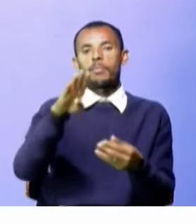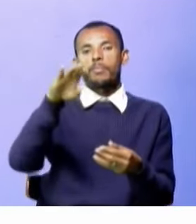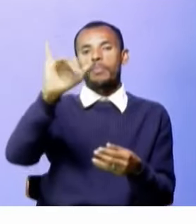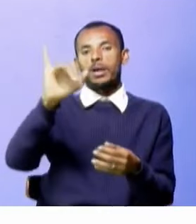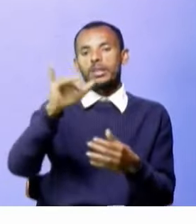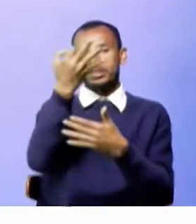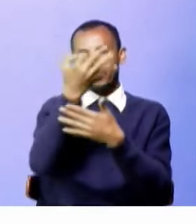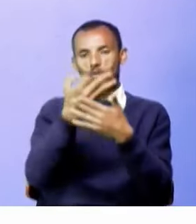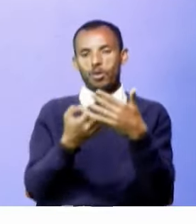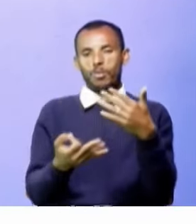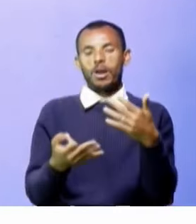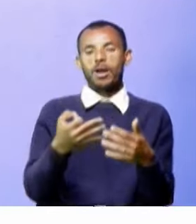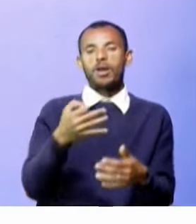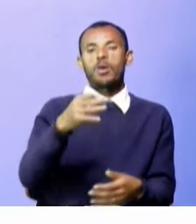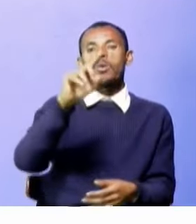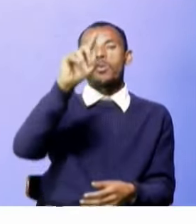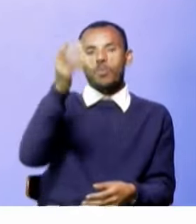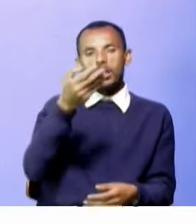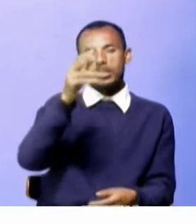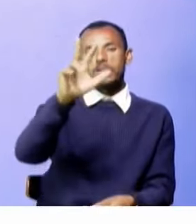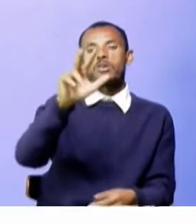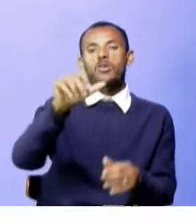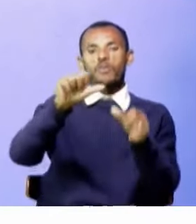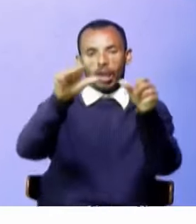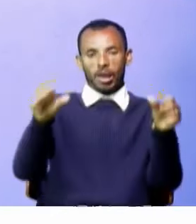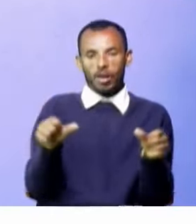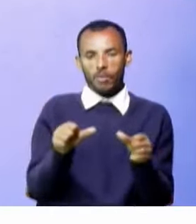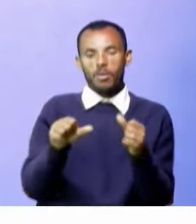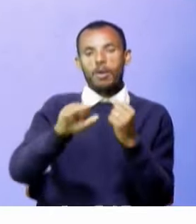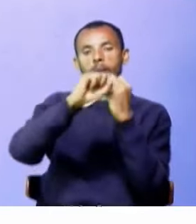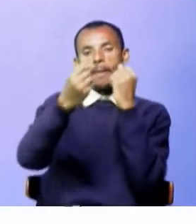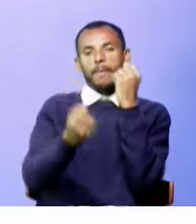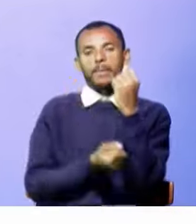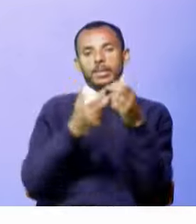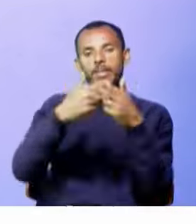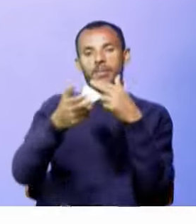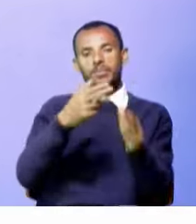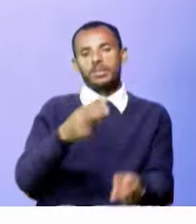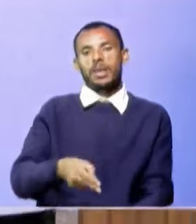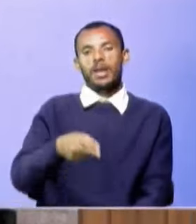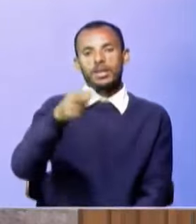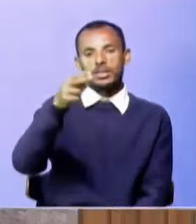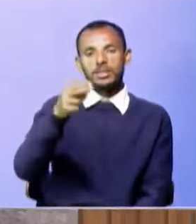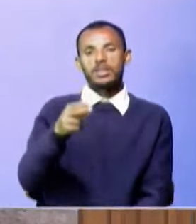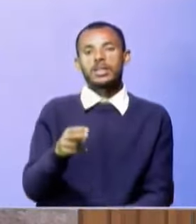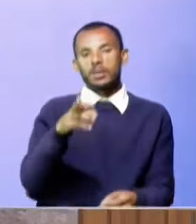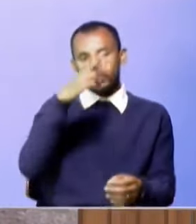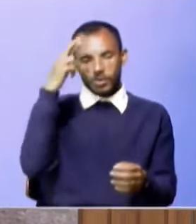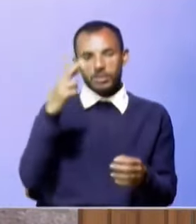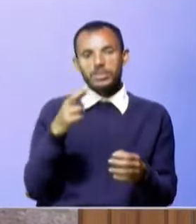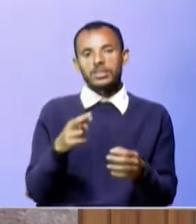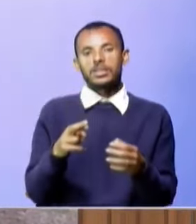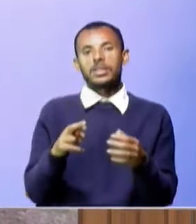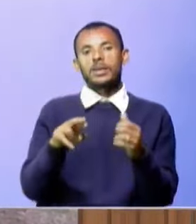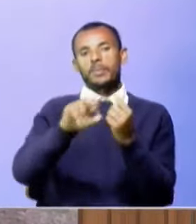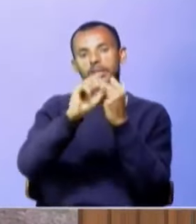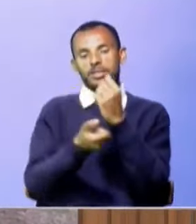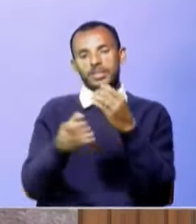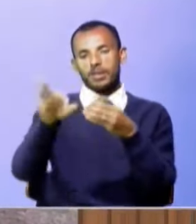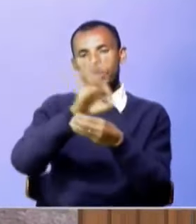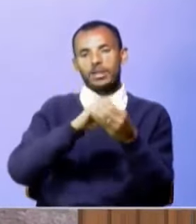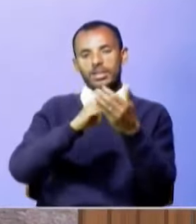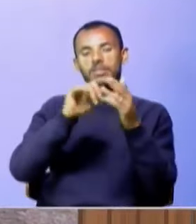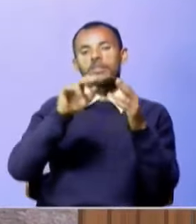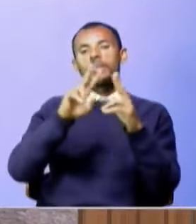the formula 1/3 of area of the base times h. Since the base is circular, it's a very simple matter